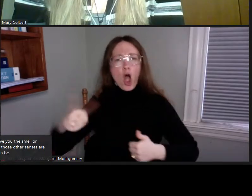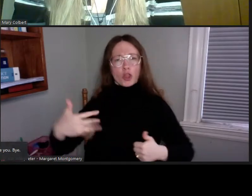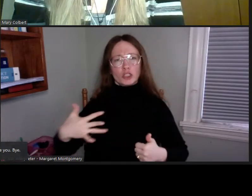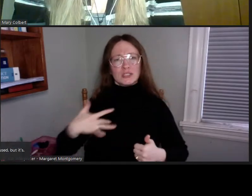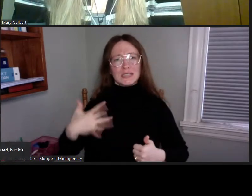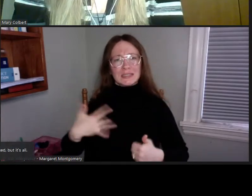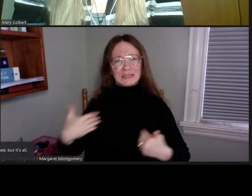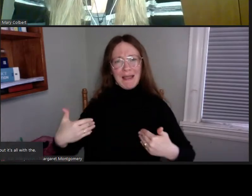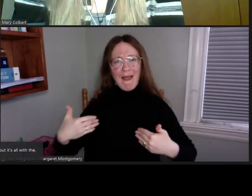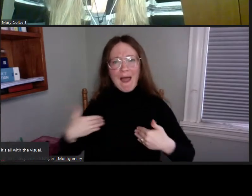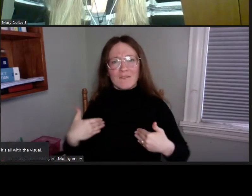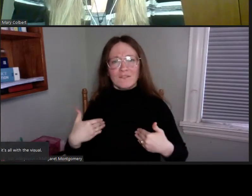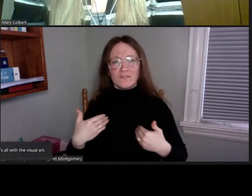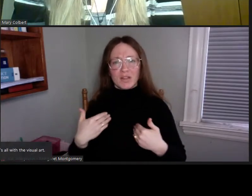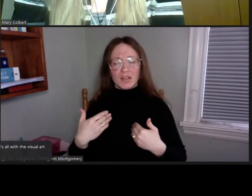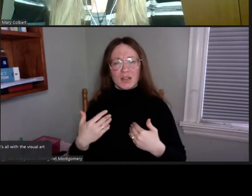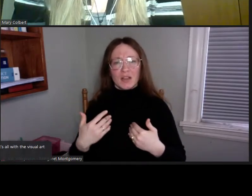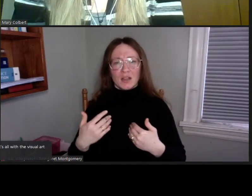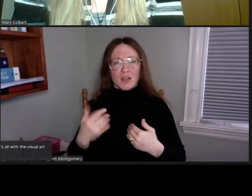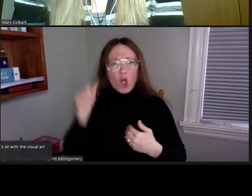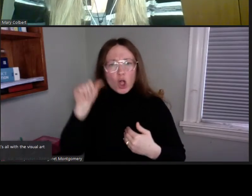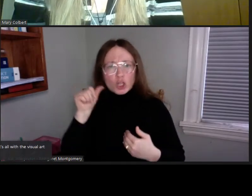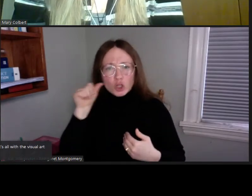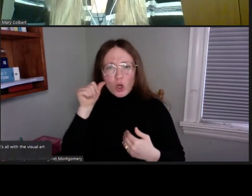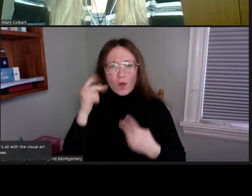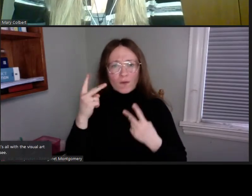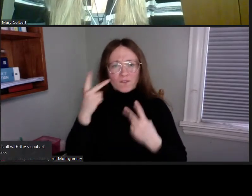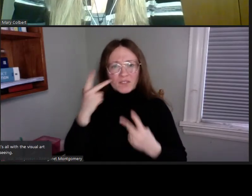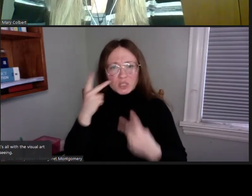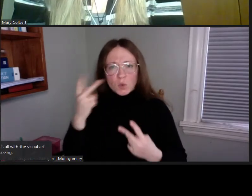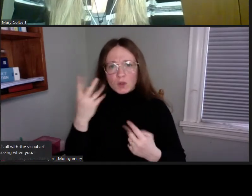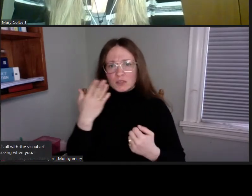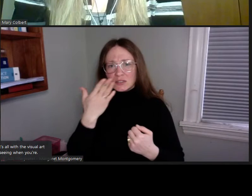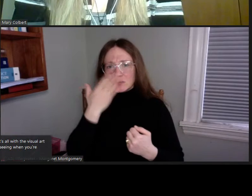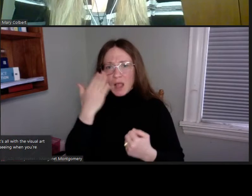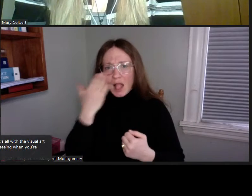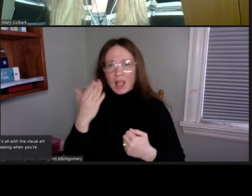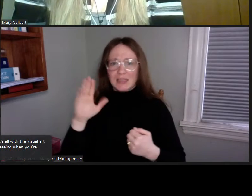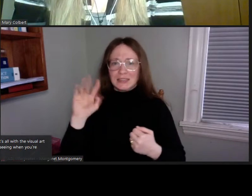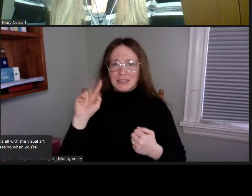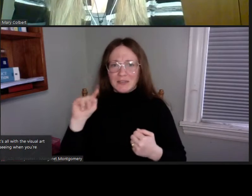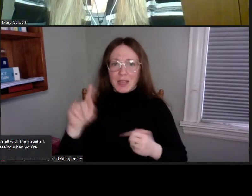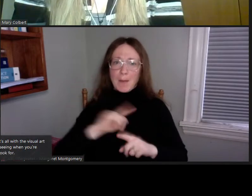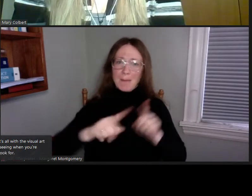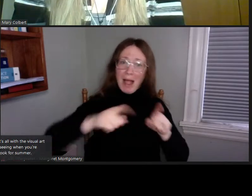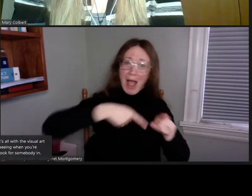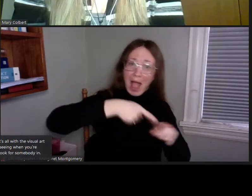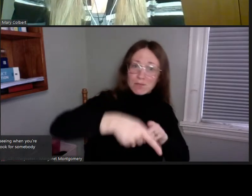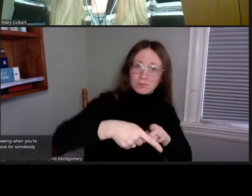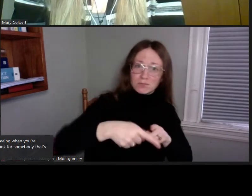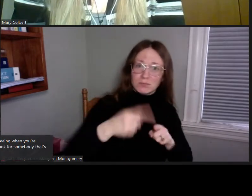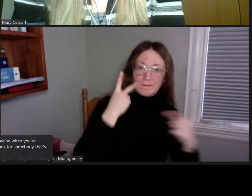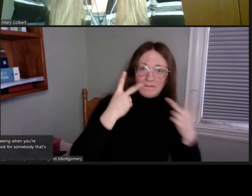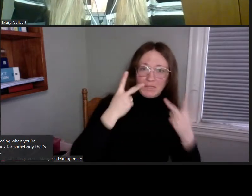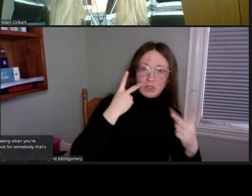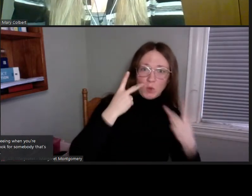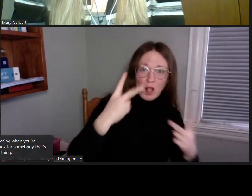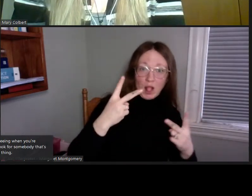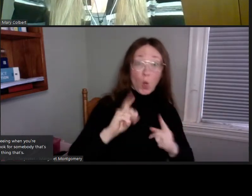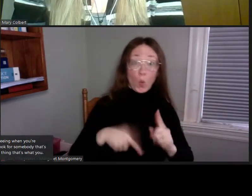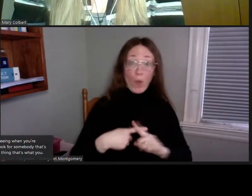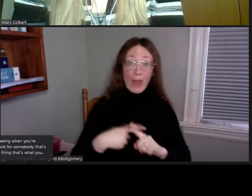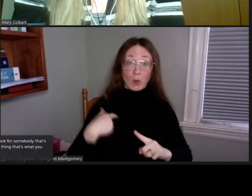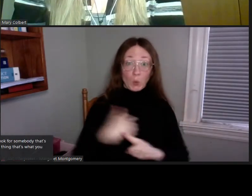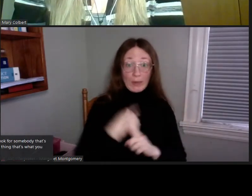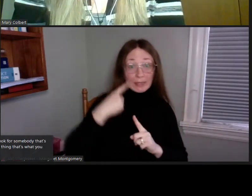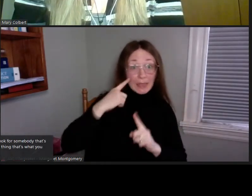but it's all with the visual art. And with anything you see, when you're looking for dating, you look for somebody and it's right away, it's the visual thing. That's what you